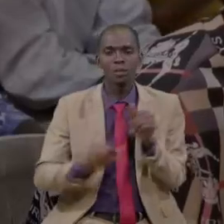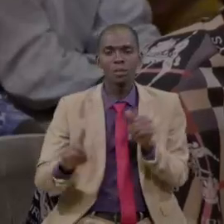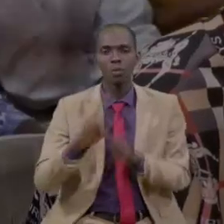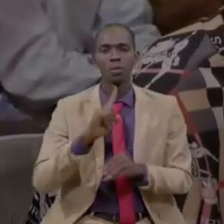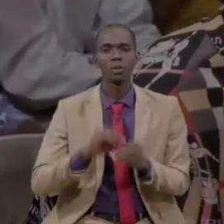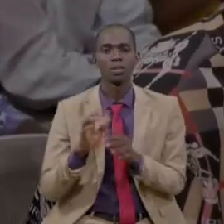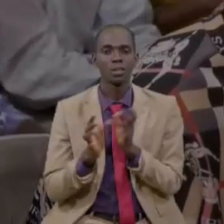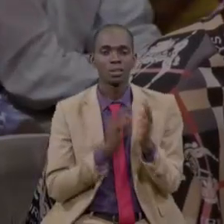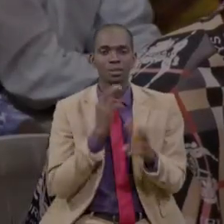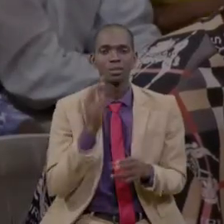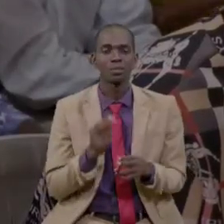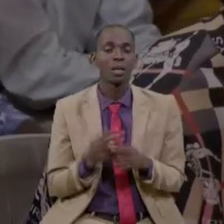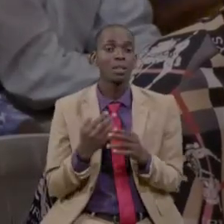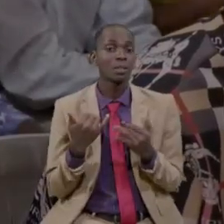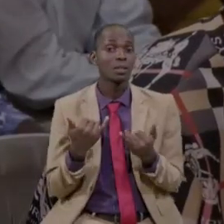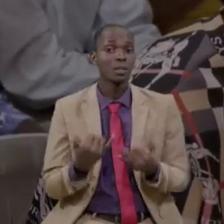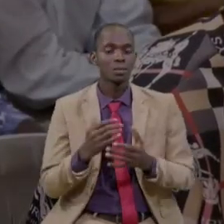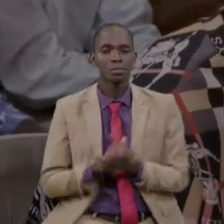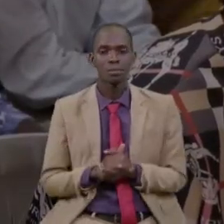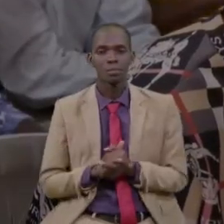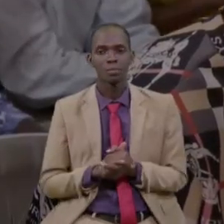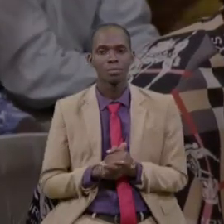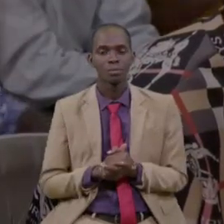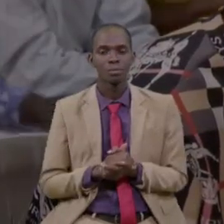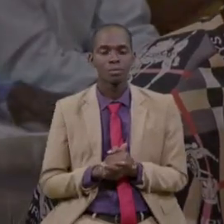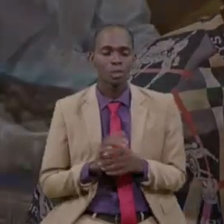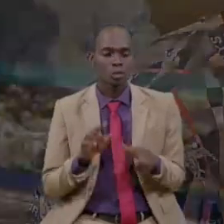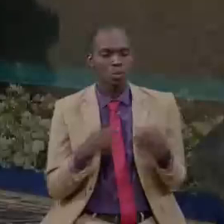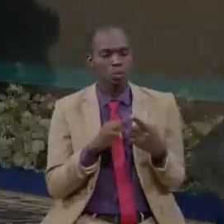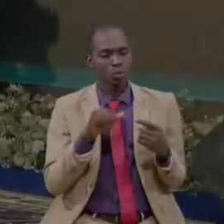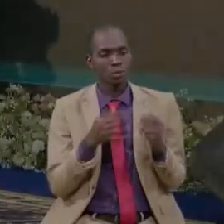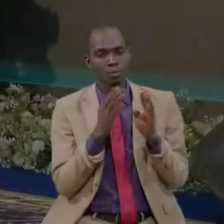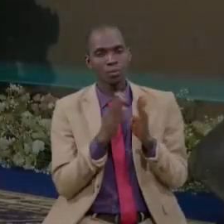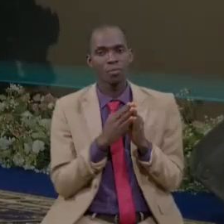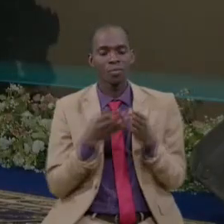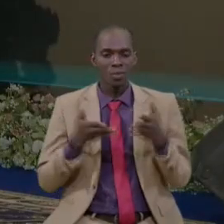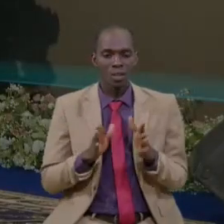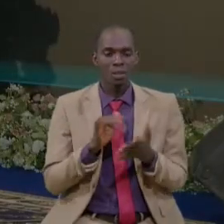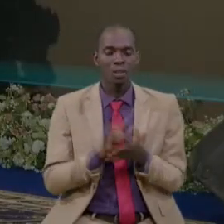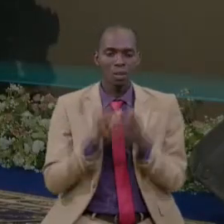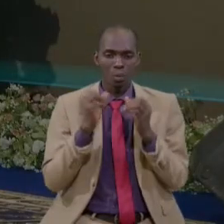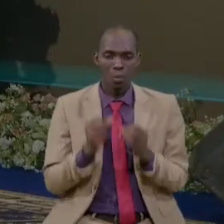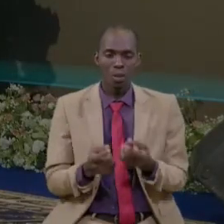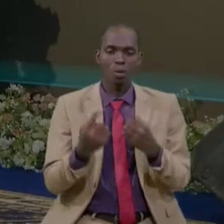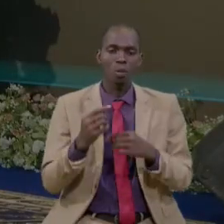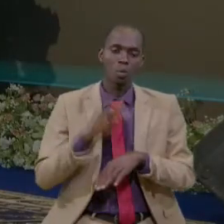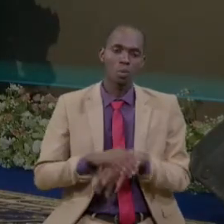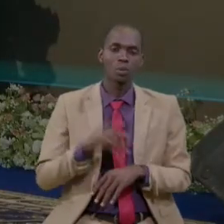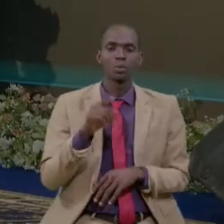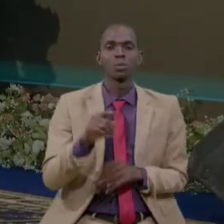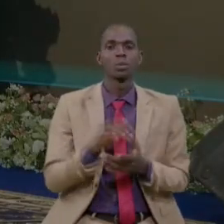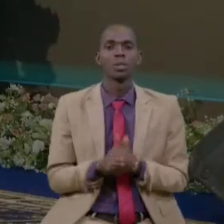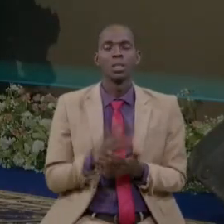Now, which in Jerusalem, let that power come upon you. And ye shall receive